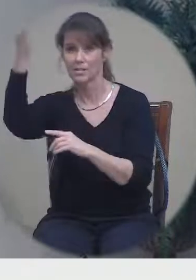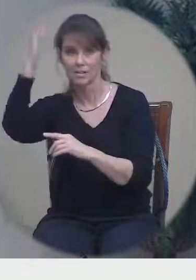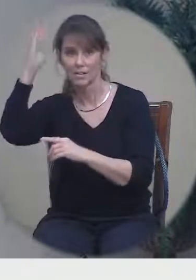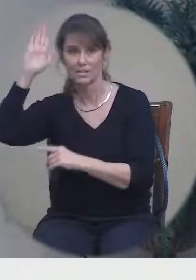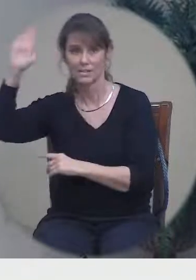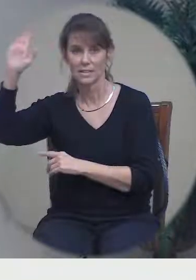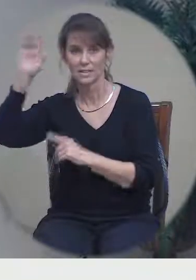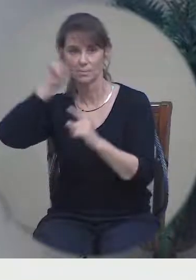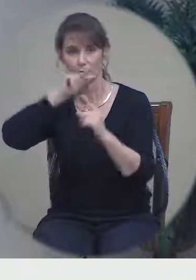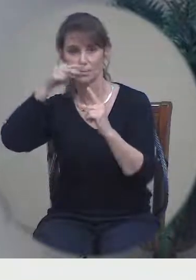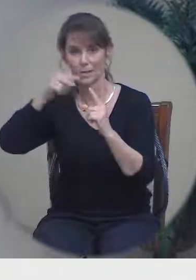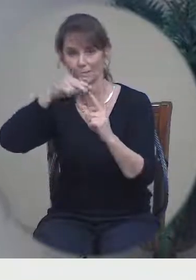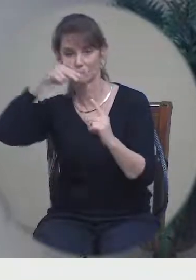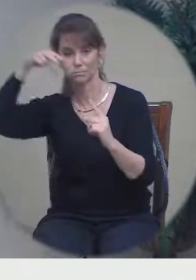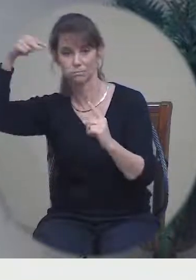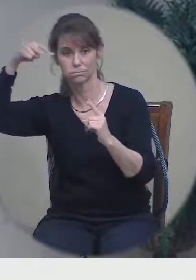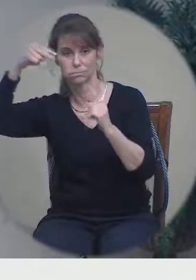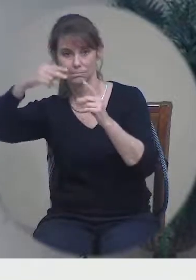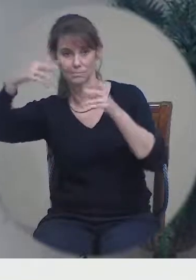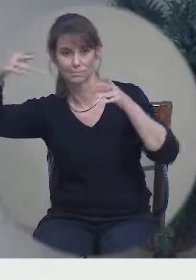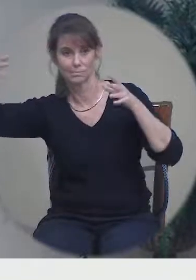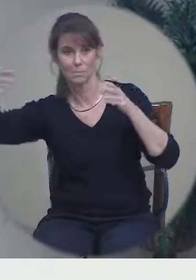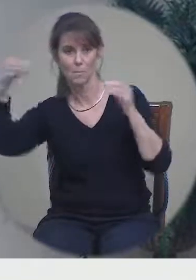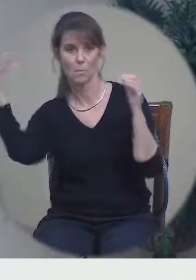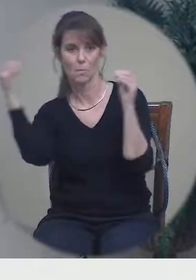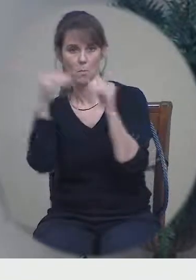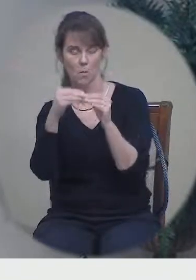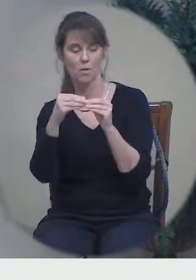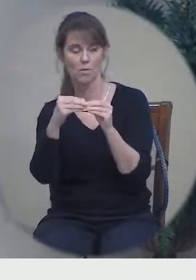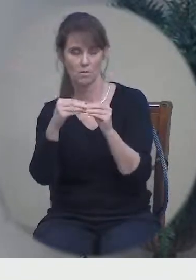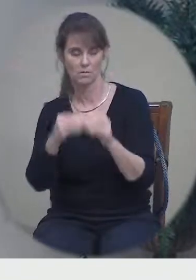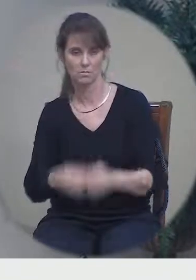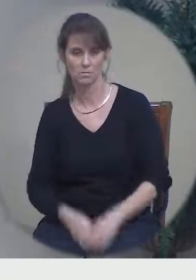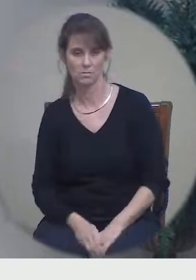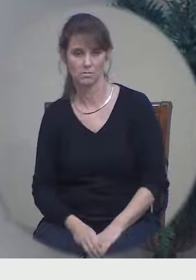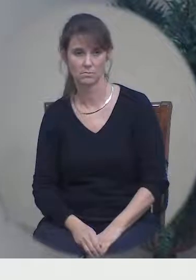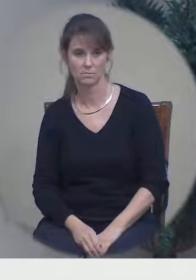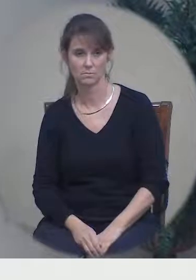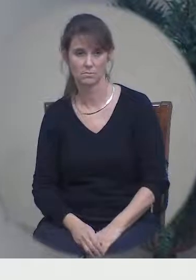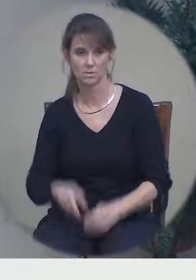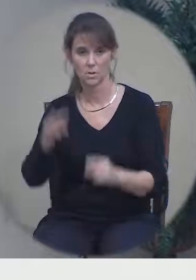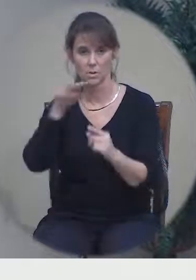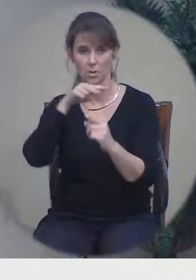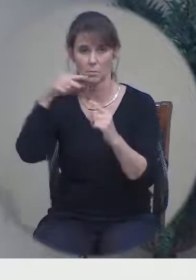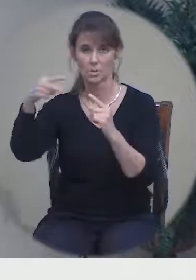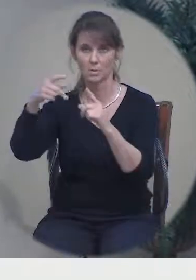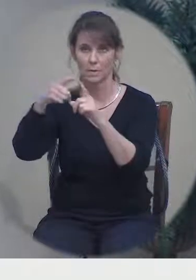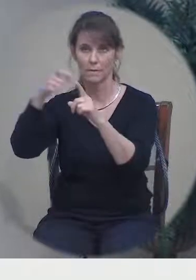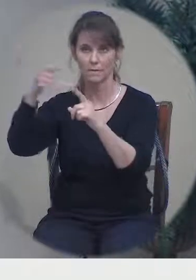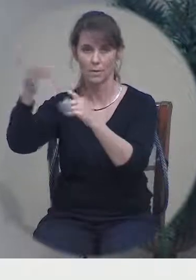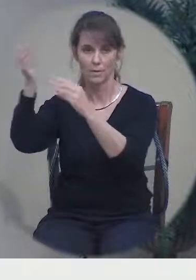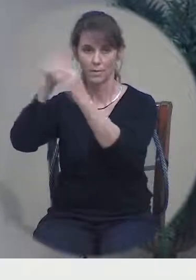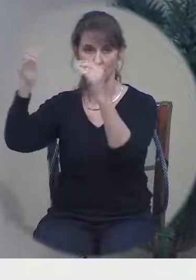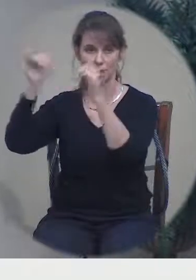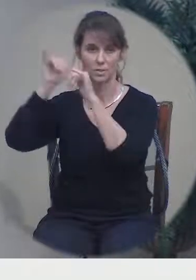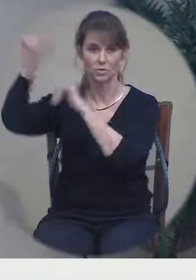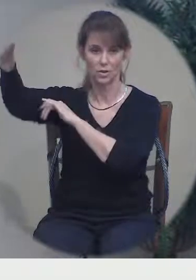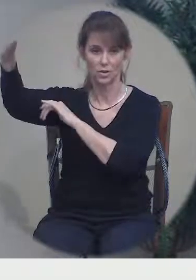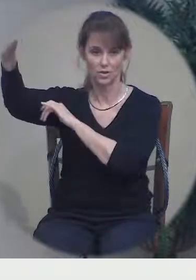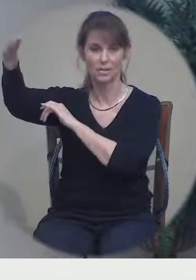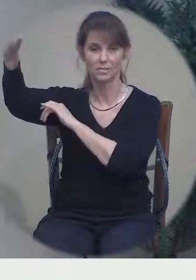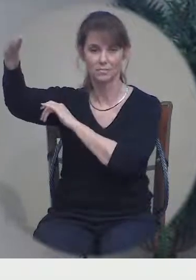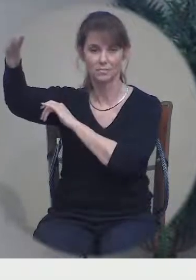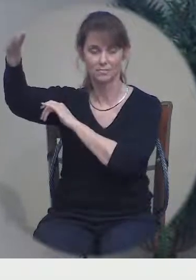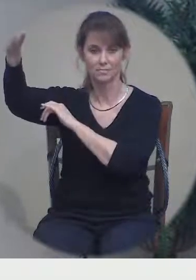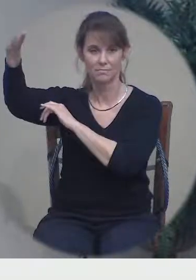bad? So, With the perspective of thousands of years of eternity, changes that picture of fairness for us. amen. Good point.